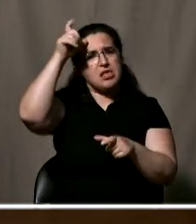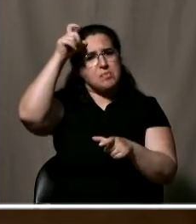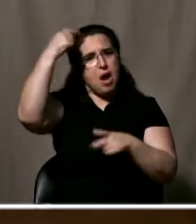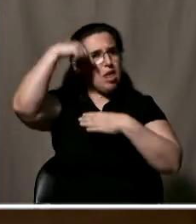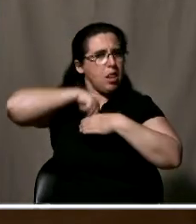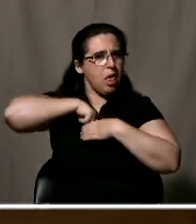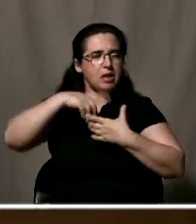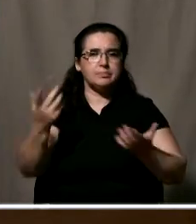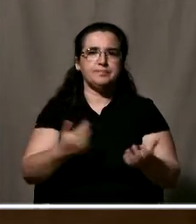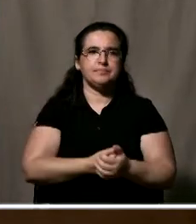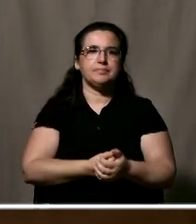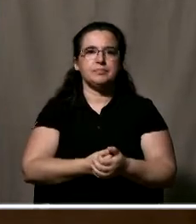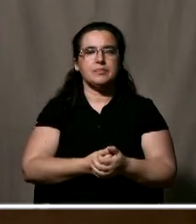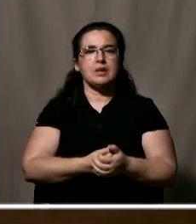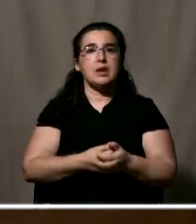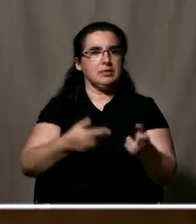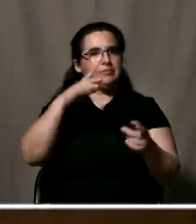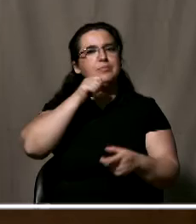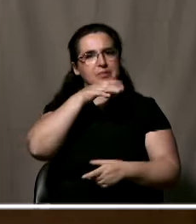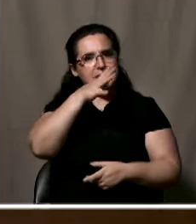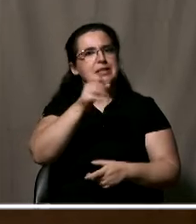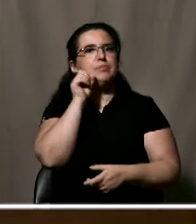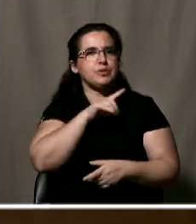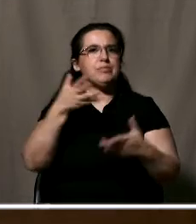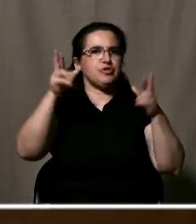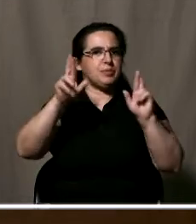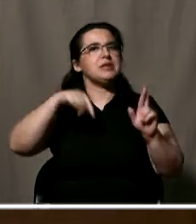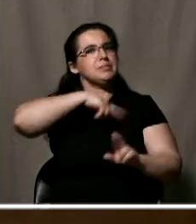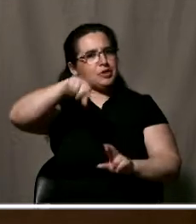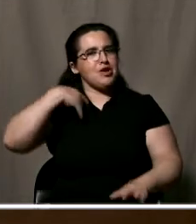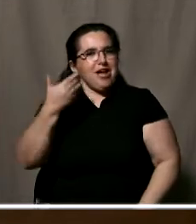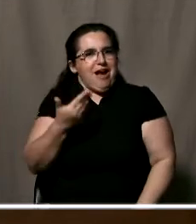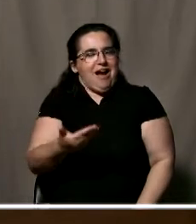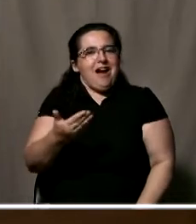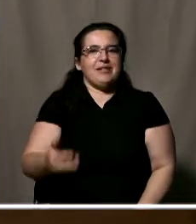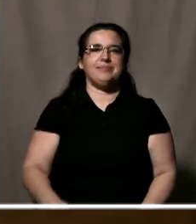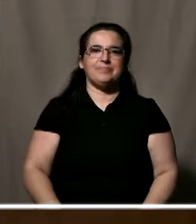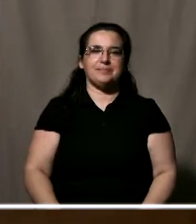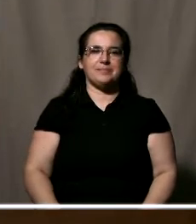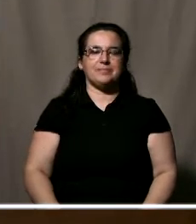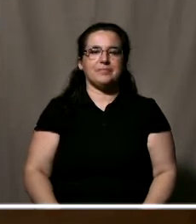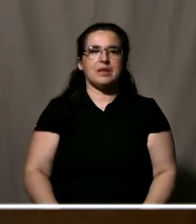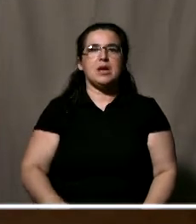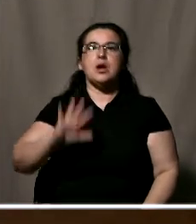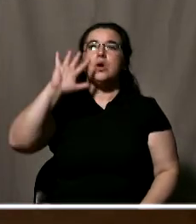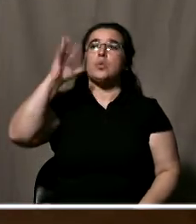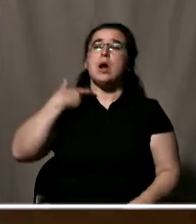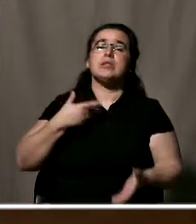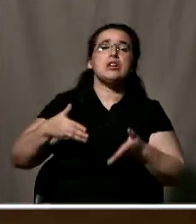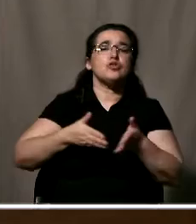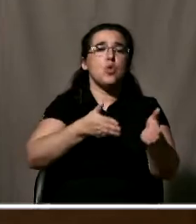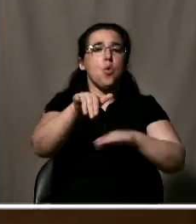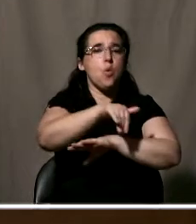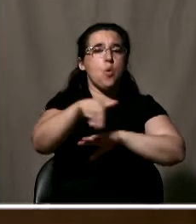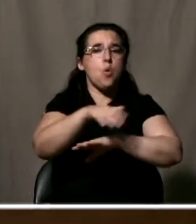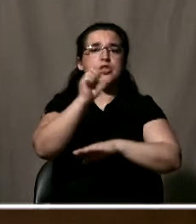hope for us. Nós podemos dizer que há esperança para when nós. When we walk the streets of Galilee, quando ele andava nas ruas de